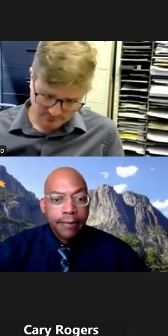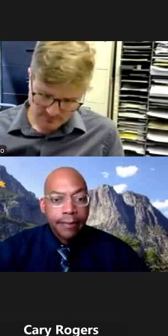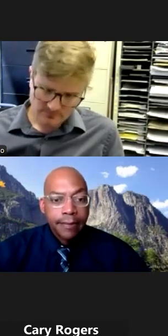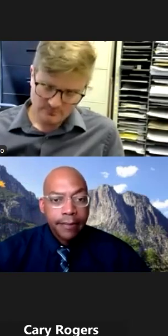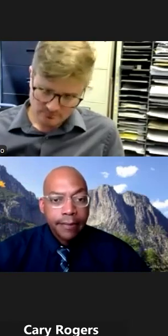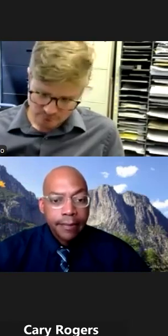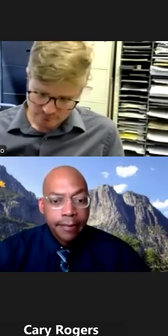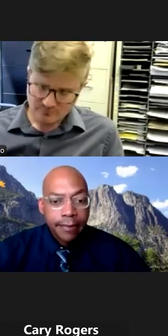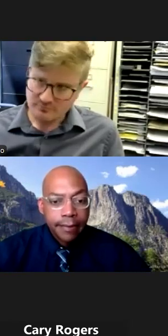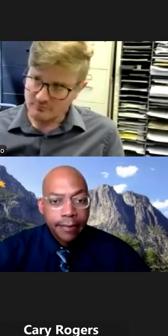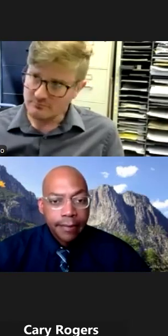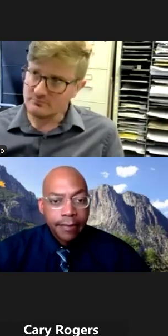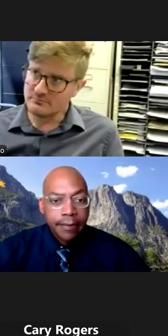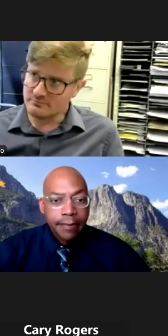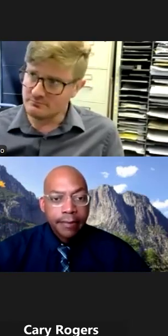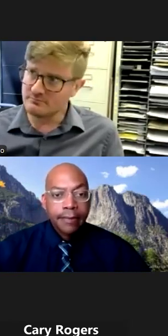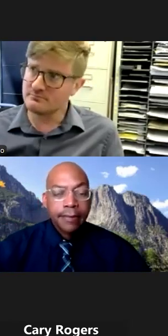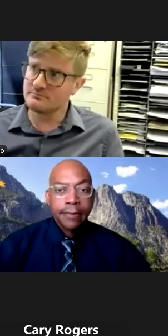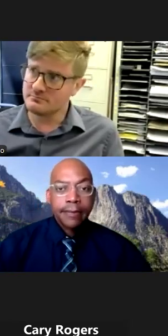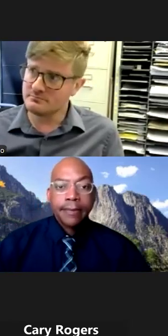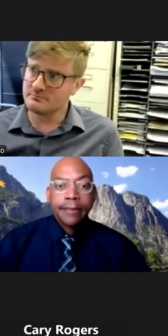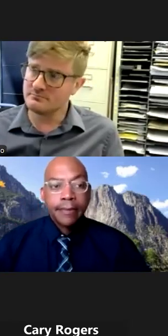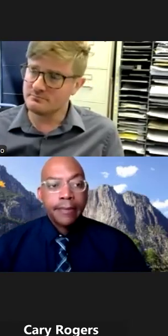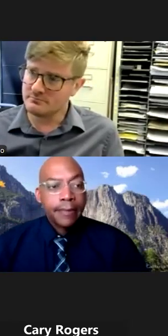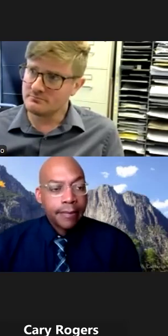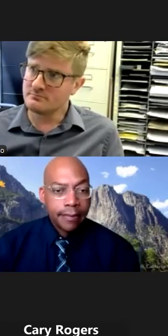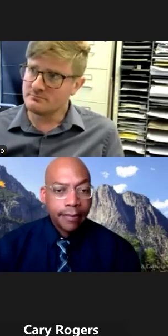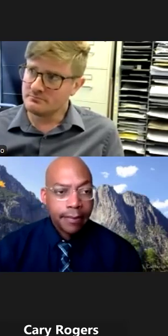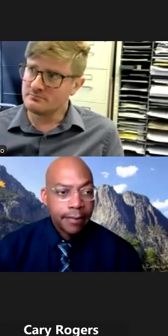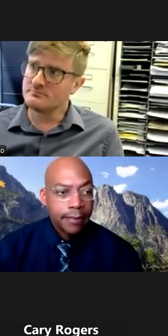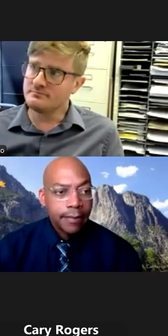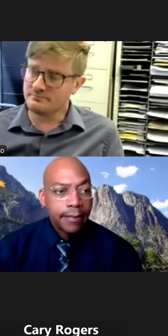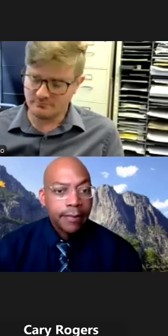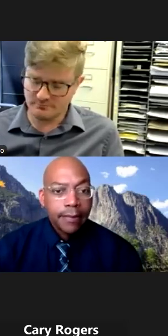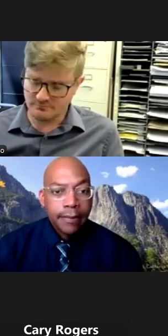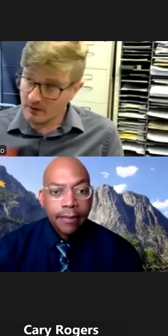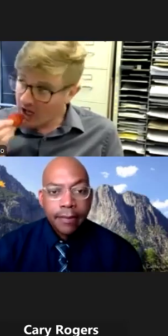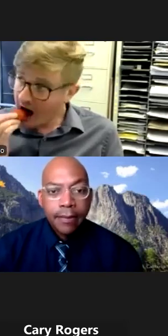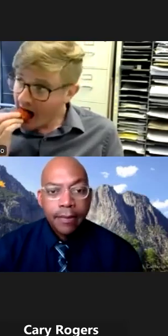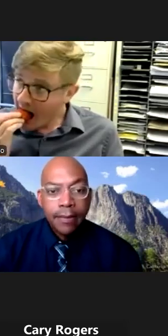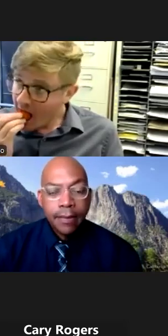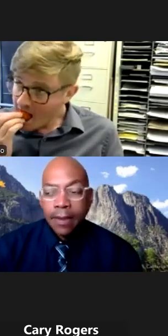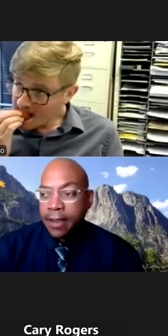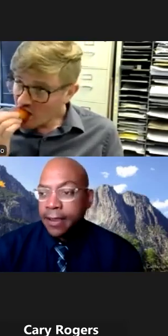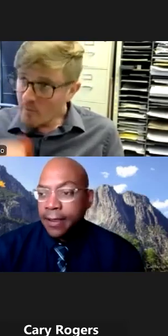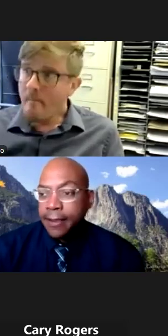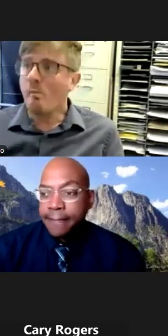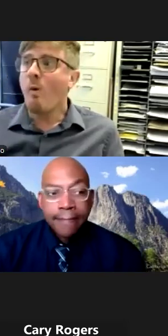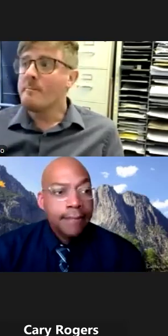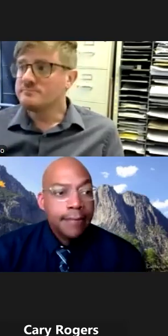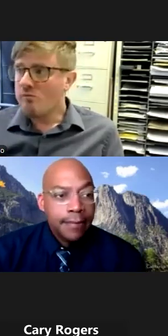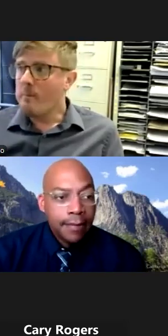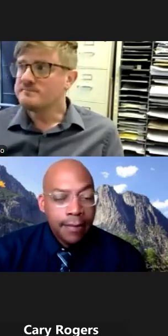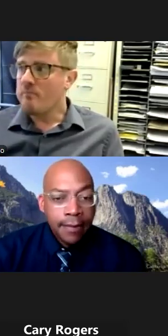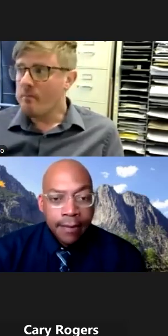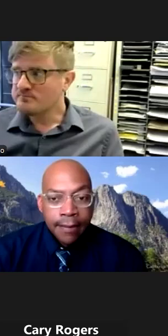it's, when we do our own resource guide for Alzheimer's Los Angeles, it's challenging to make sure that we are presenting just the most